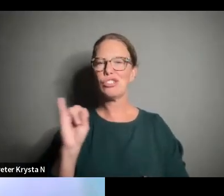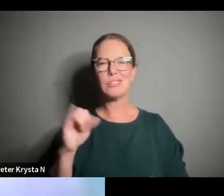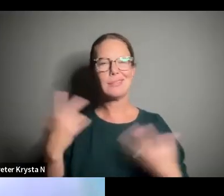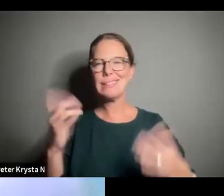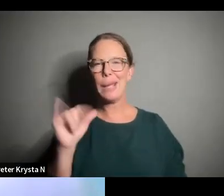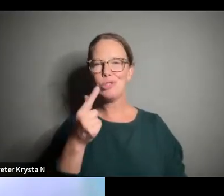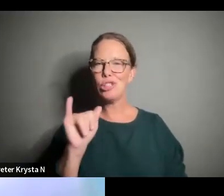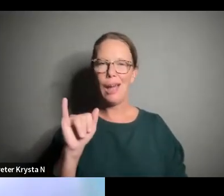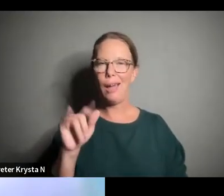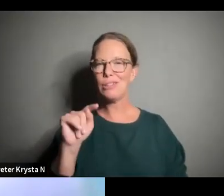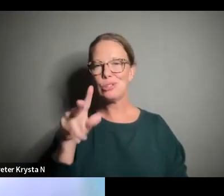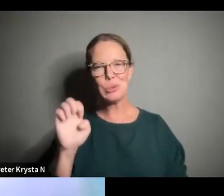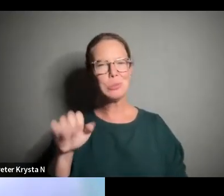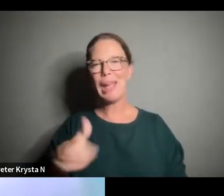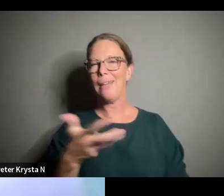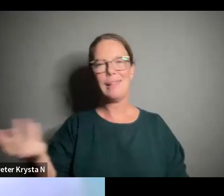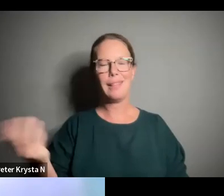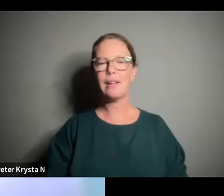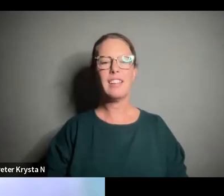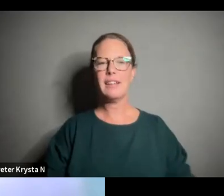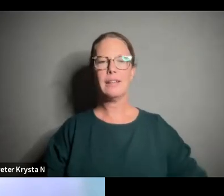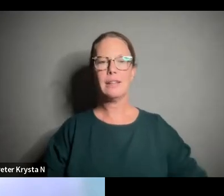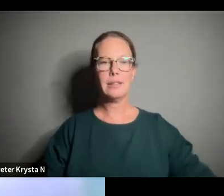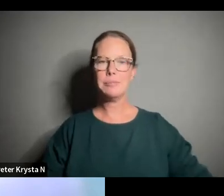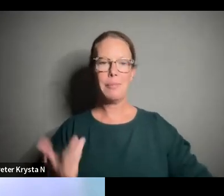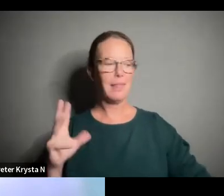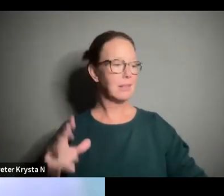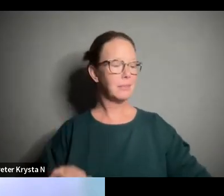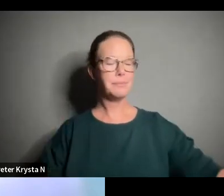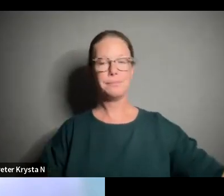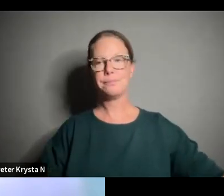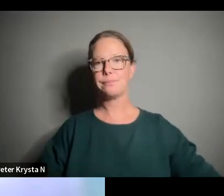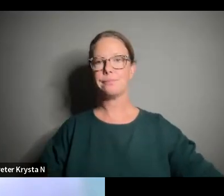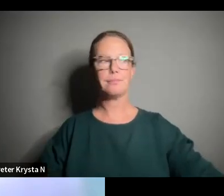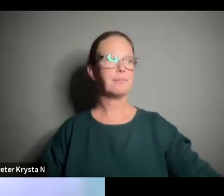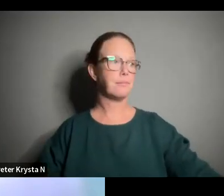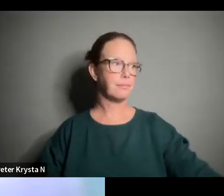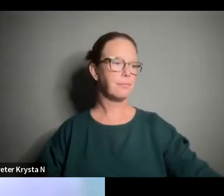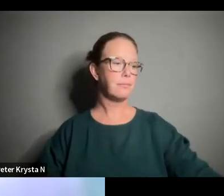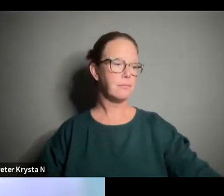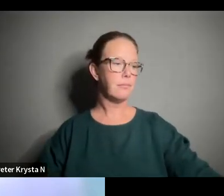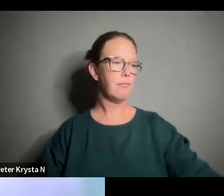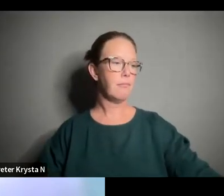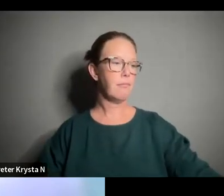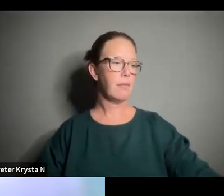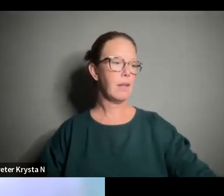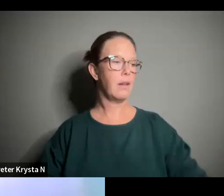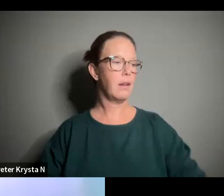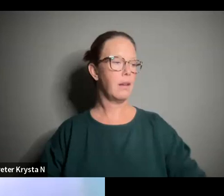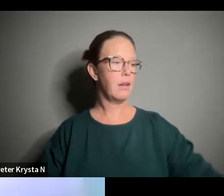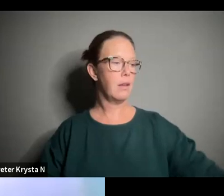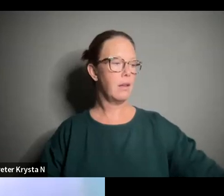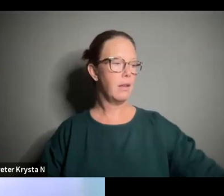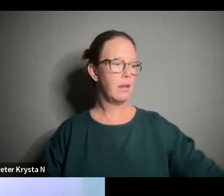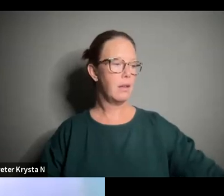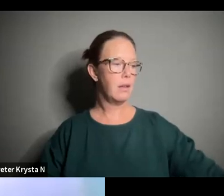tube, your suprapubic granulation tissue. But that's been about it. But the goal is not to get that catastrophic